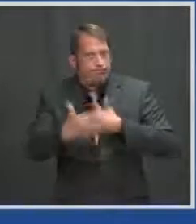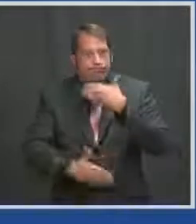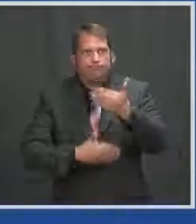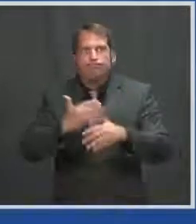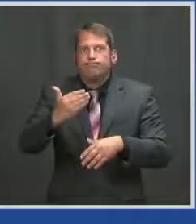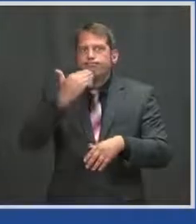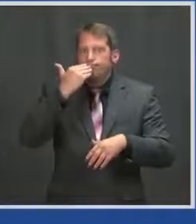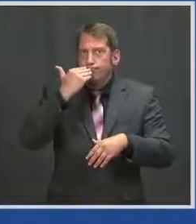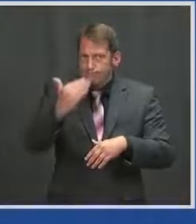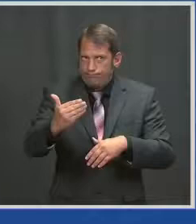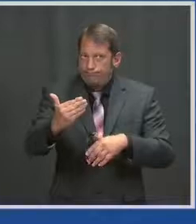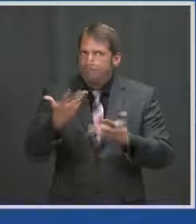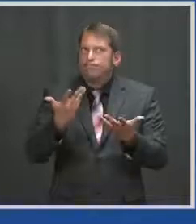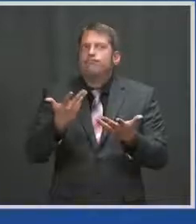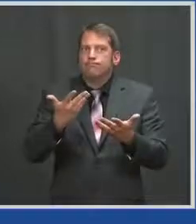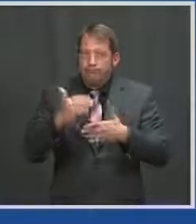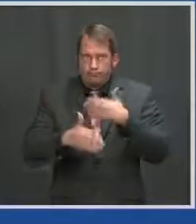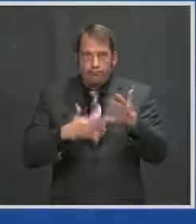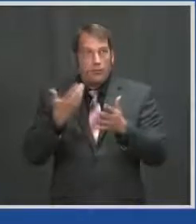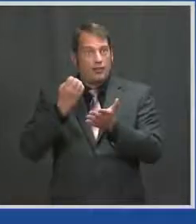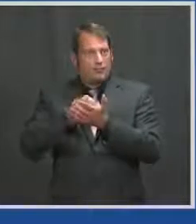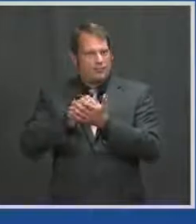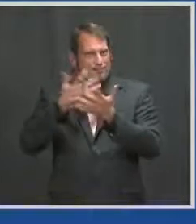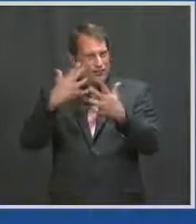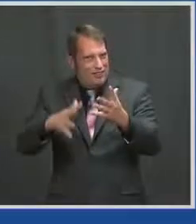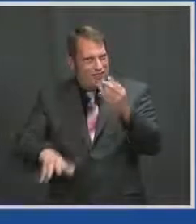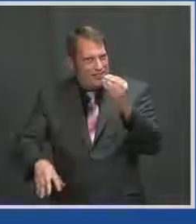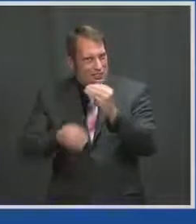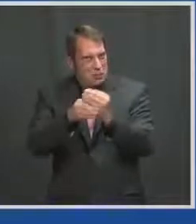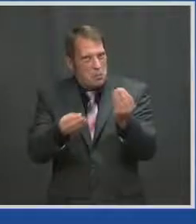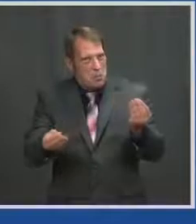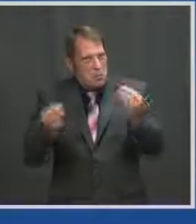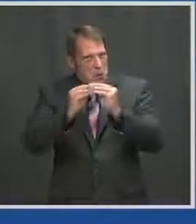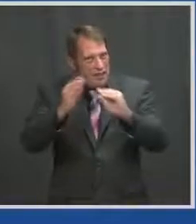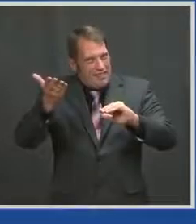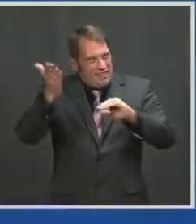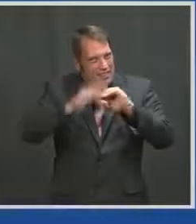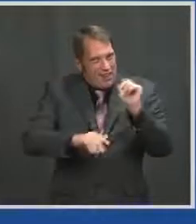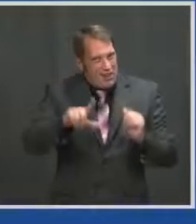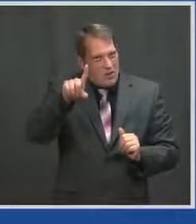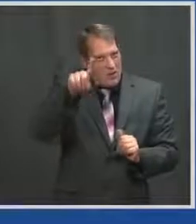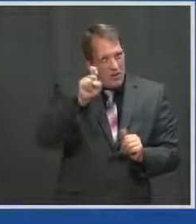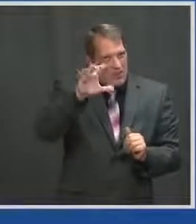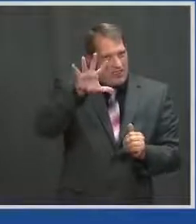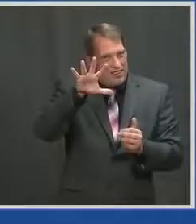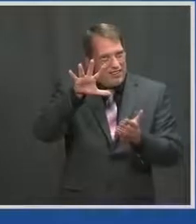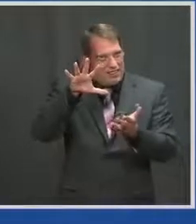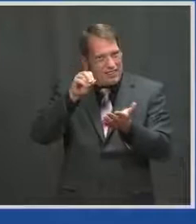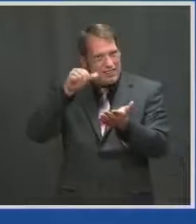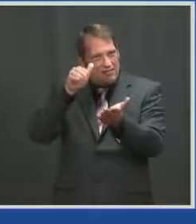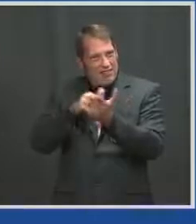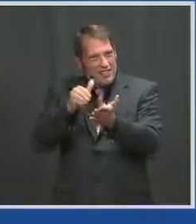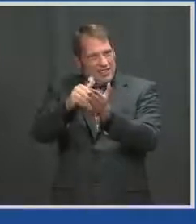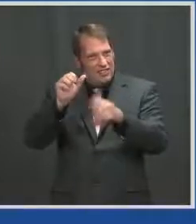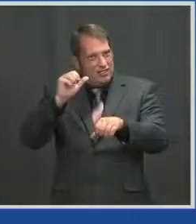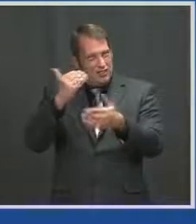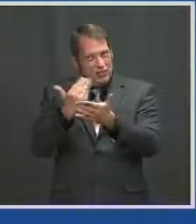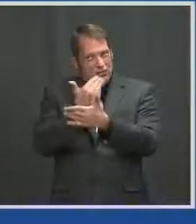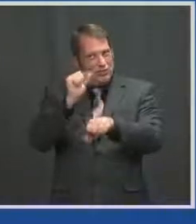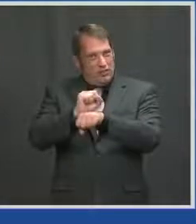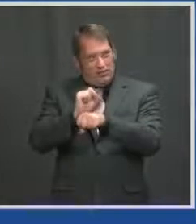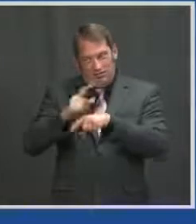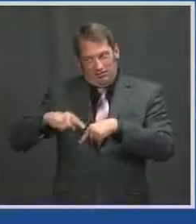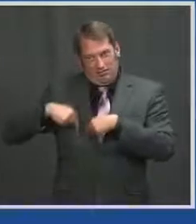than 1,500,000 new jobs since I took office. That's the most number of jobs created in the first 3 months of